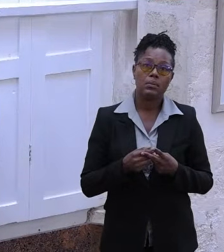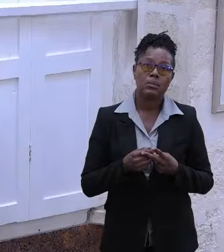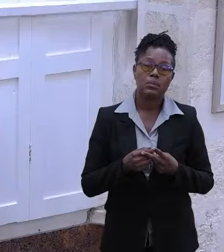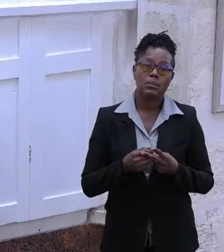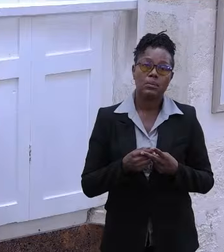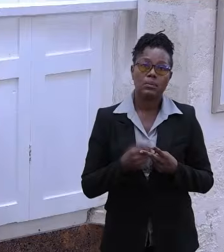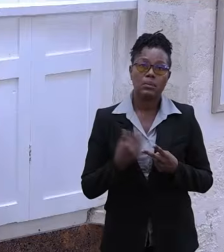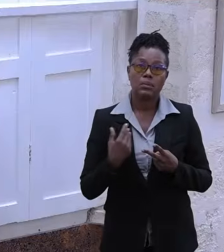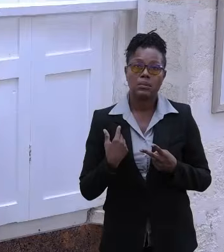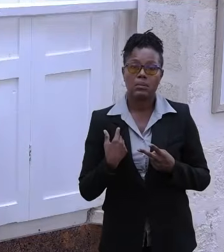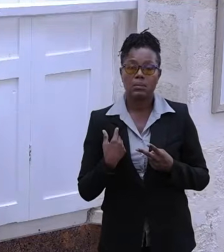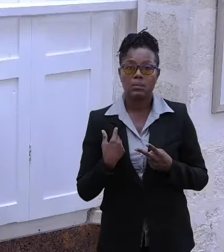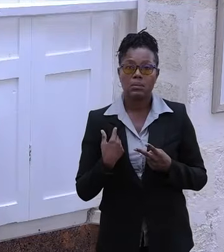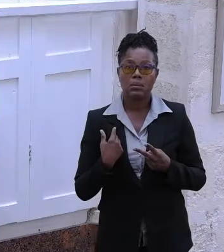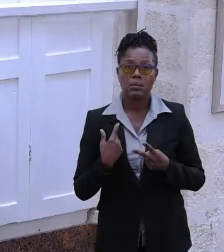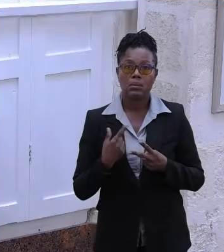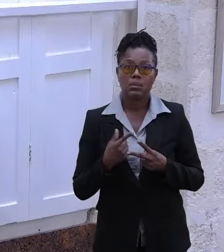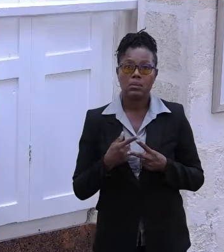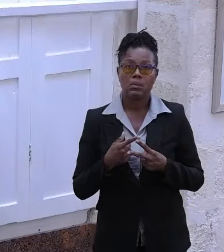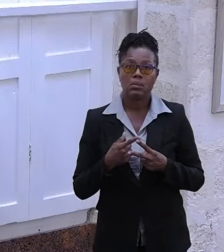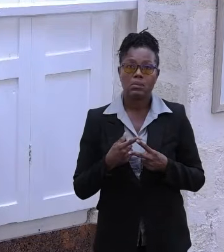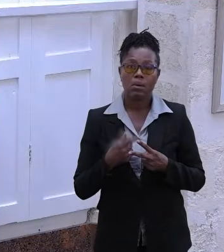the 19th.